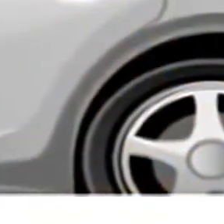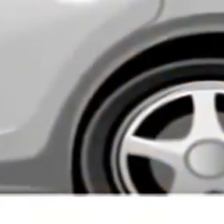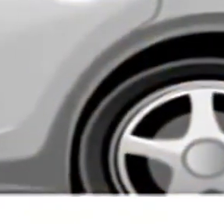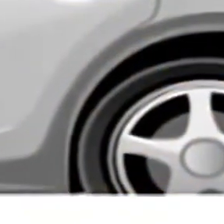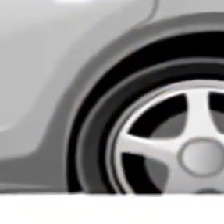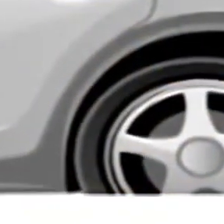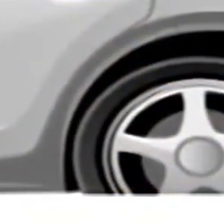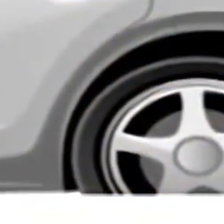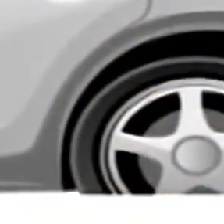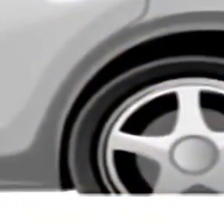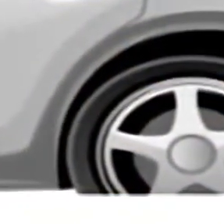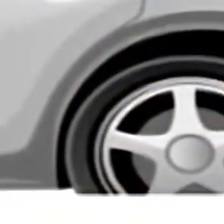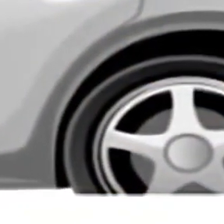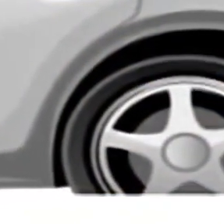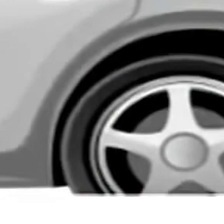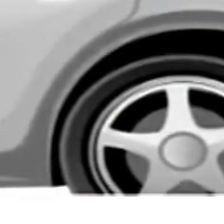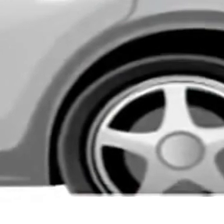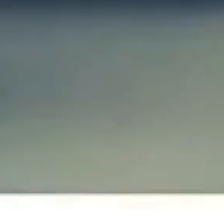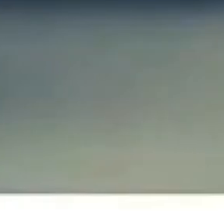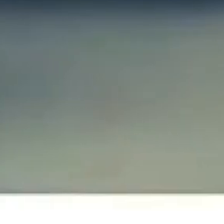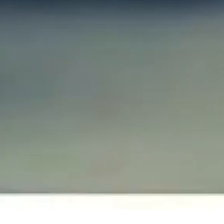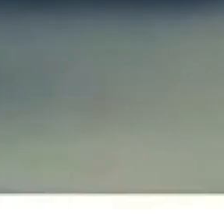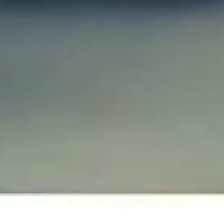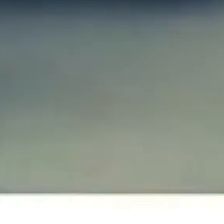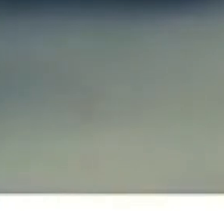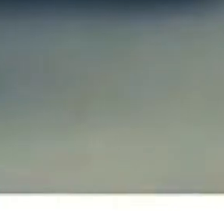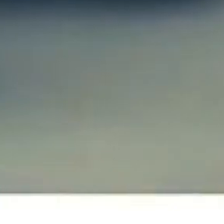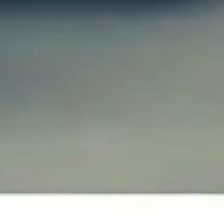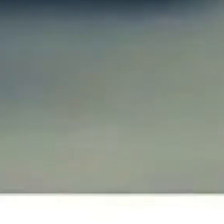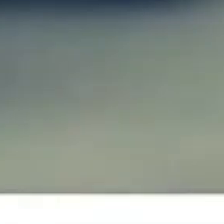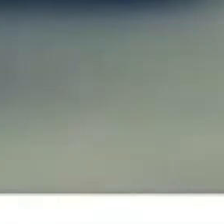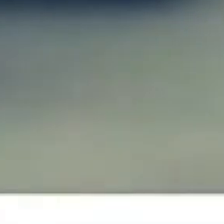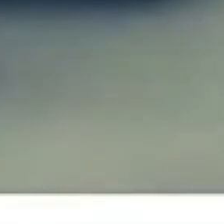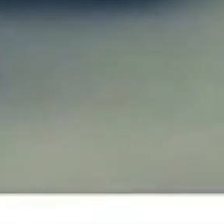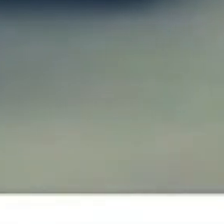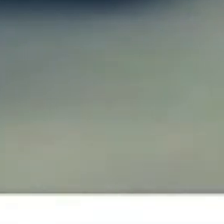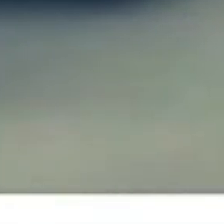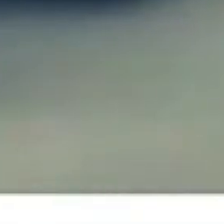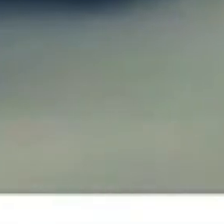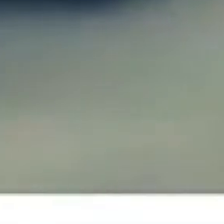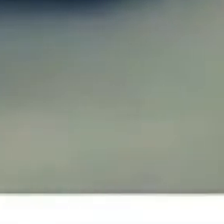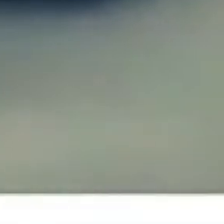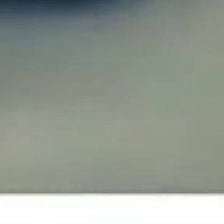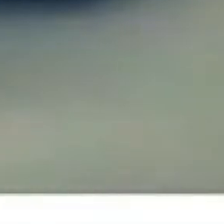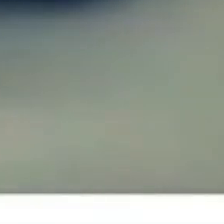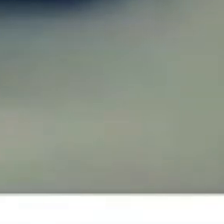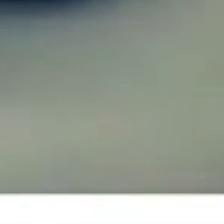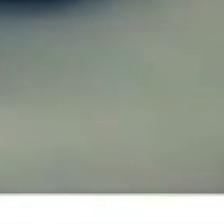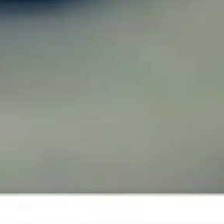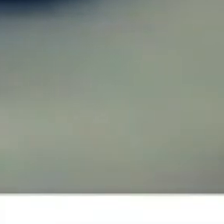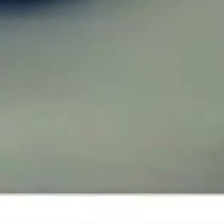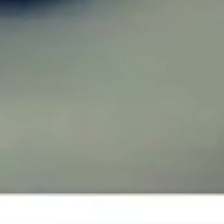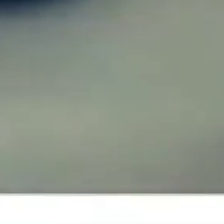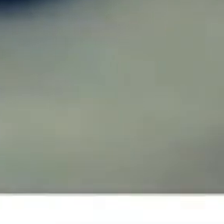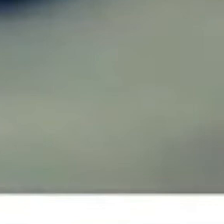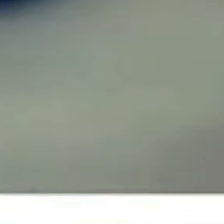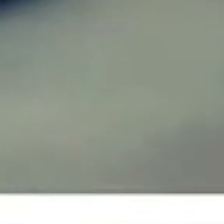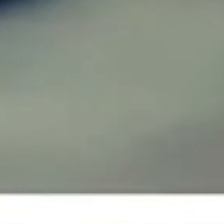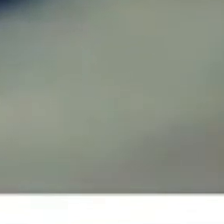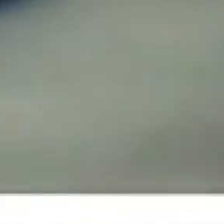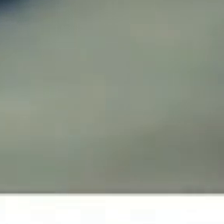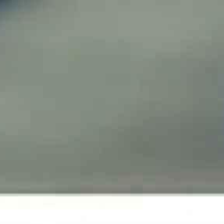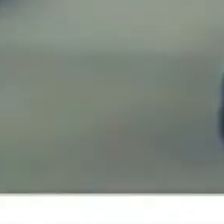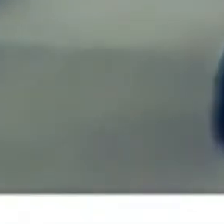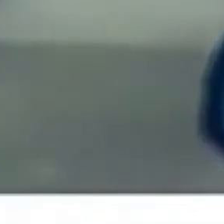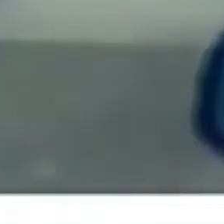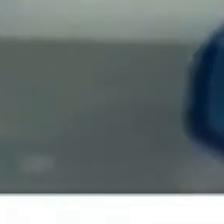serious injuries. As part of the Usalama Barabarani campaign, we request all road users to prevent these fatal 6 behaviors for their own